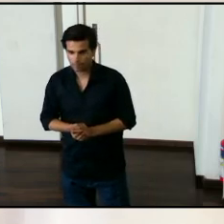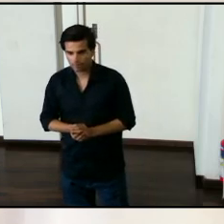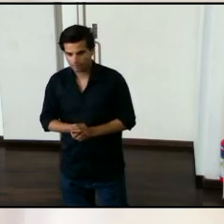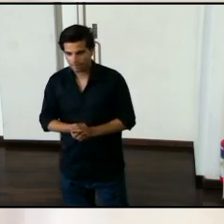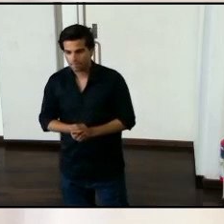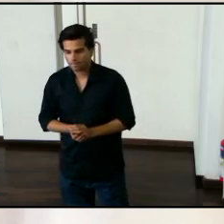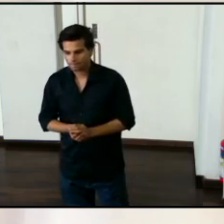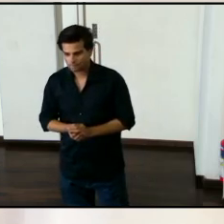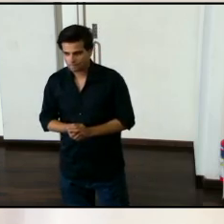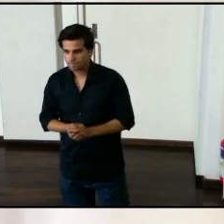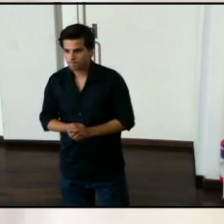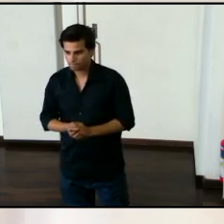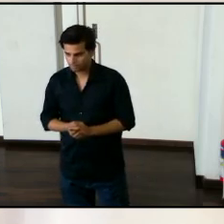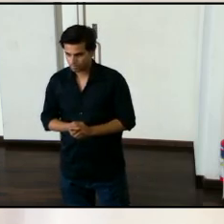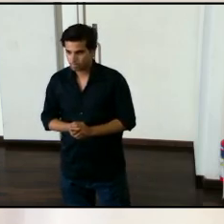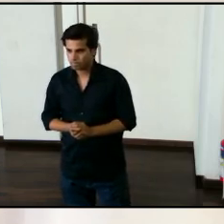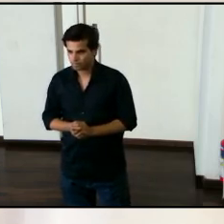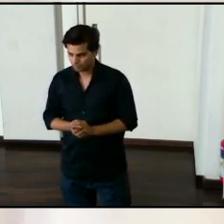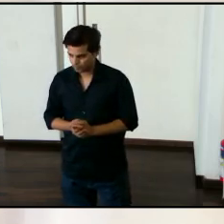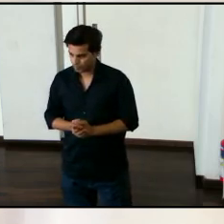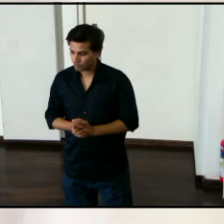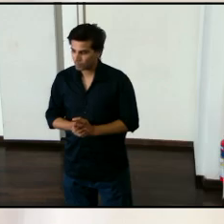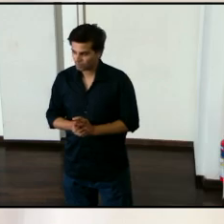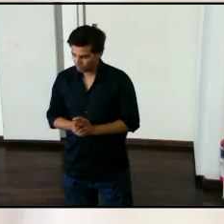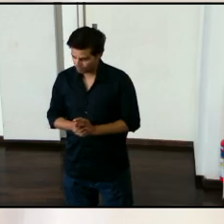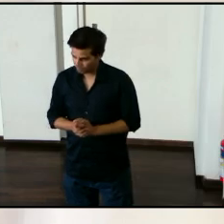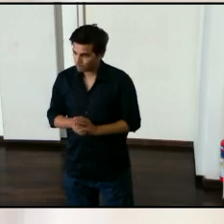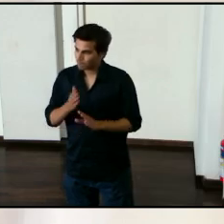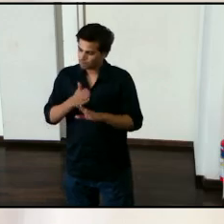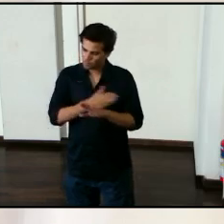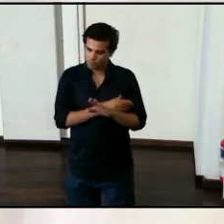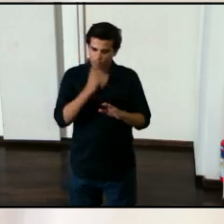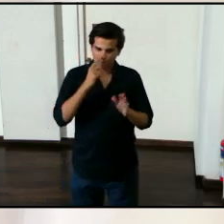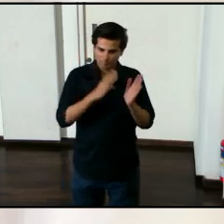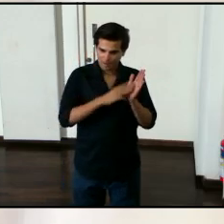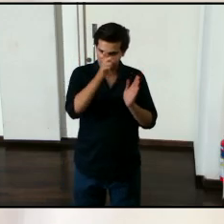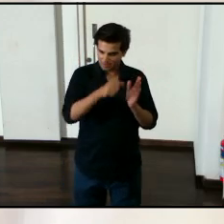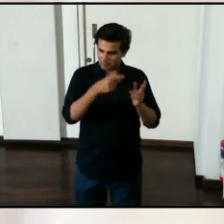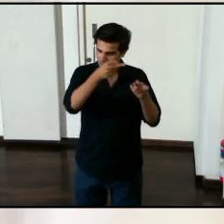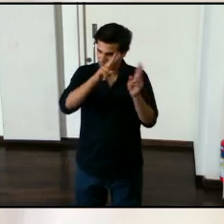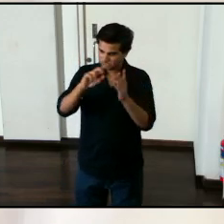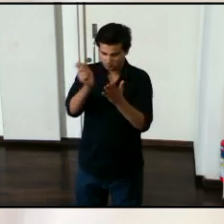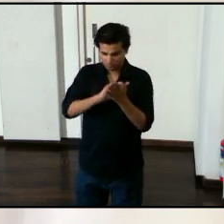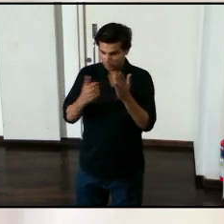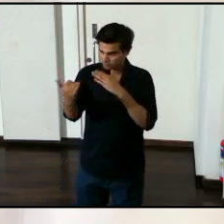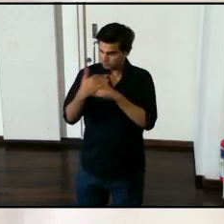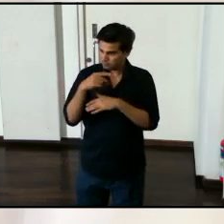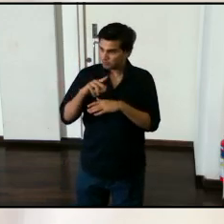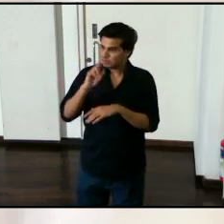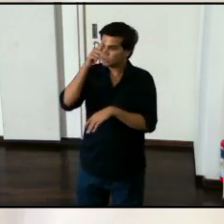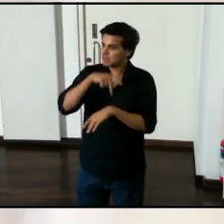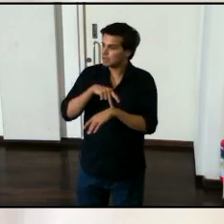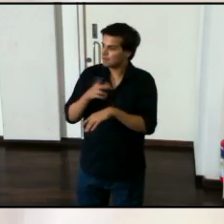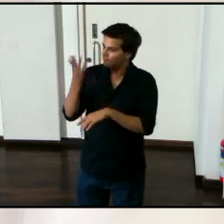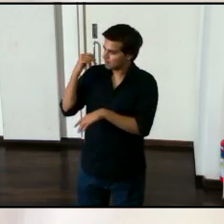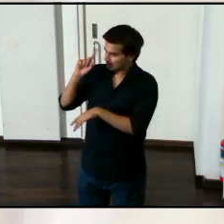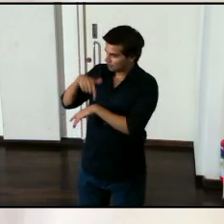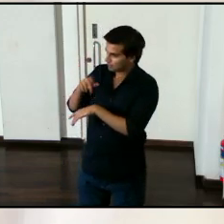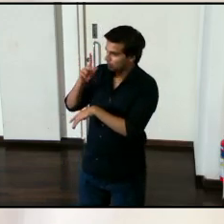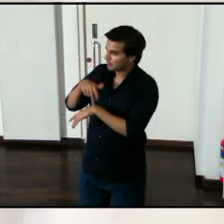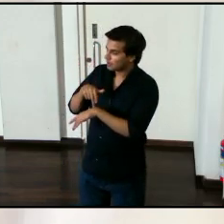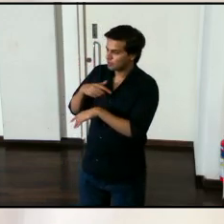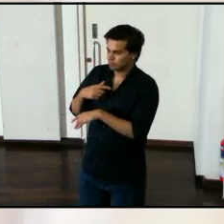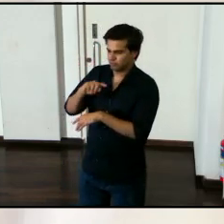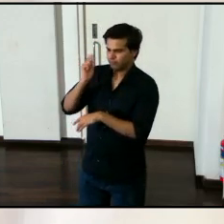also didn't know, in fact, until Maureen had written to me that this is the second iteration. I hadn't